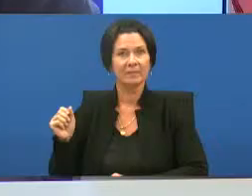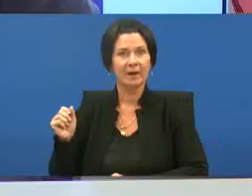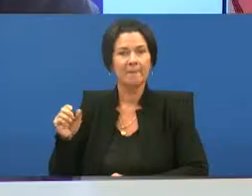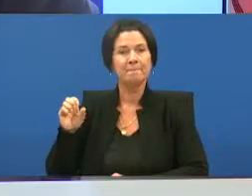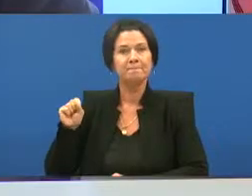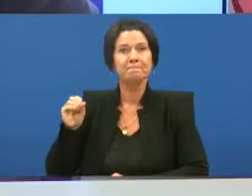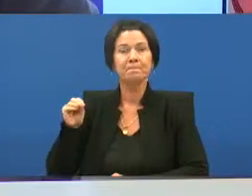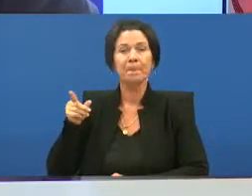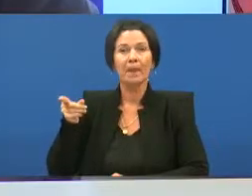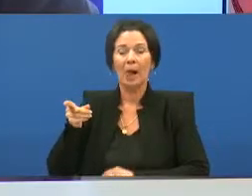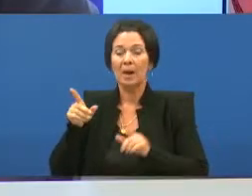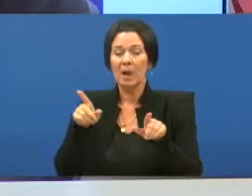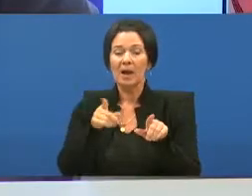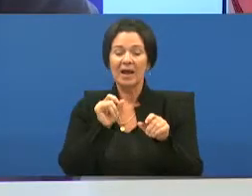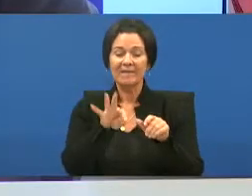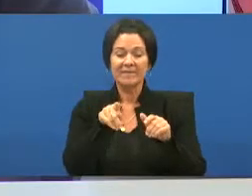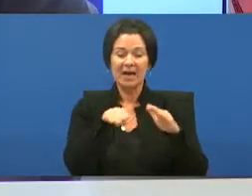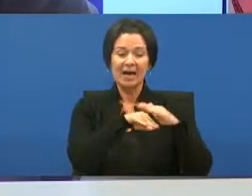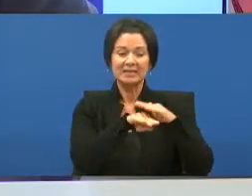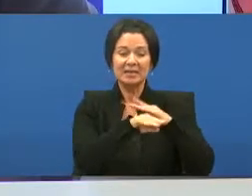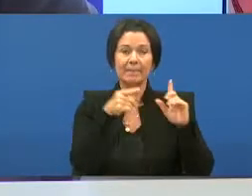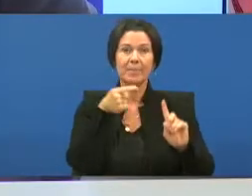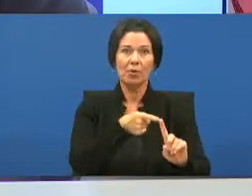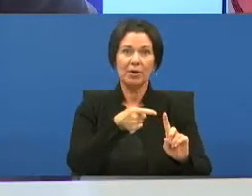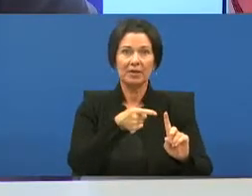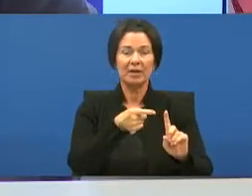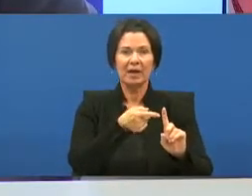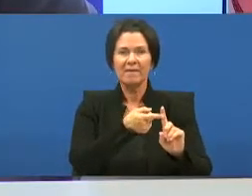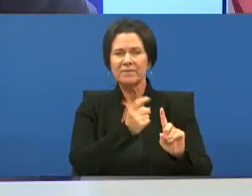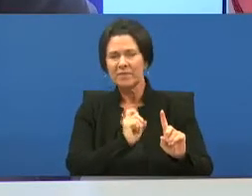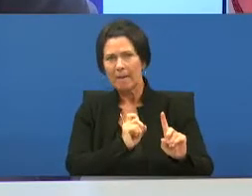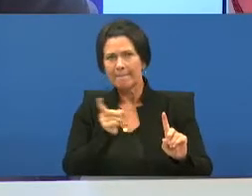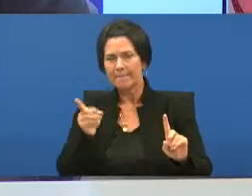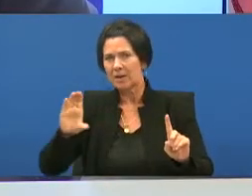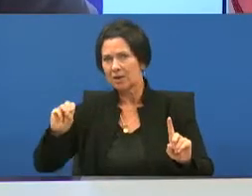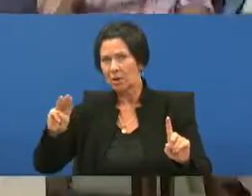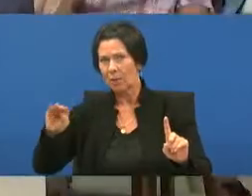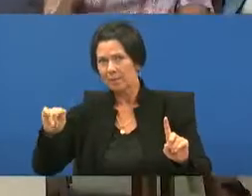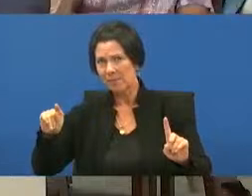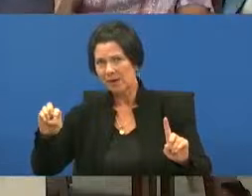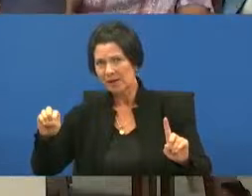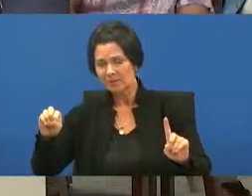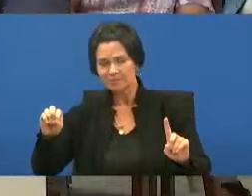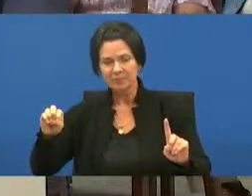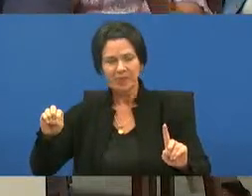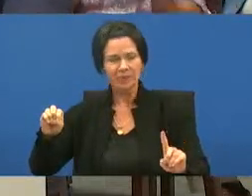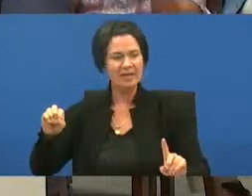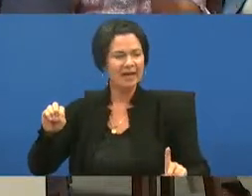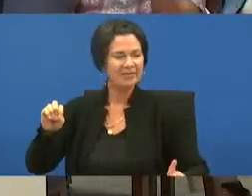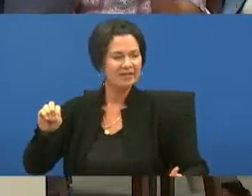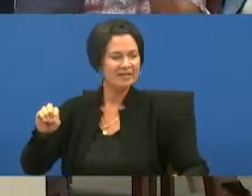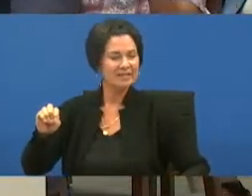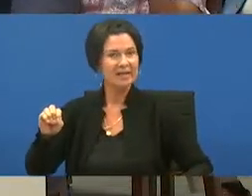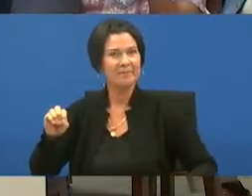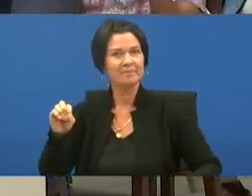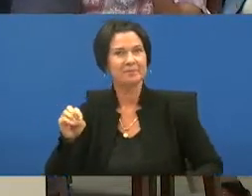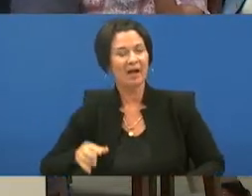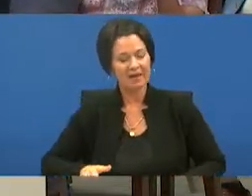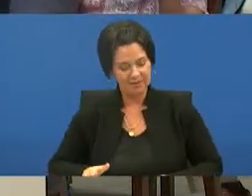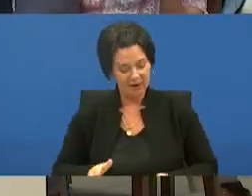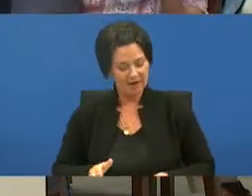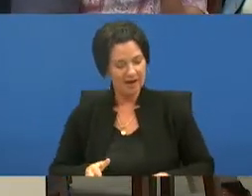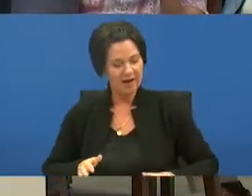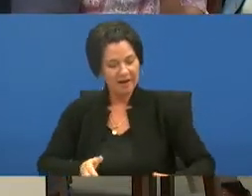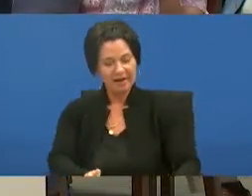access points for the subdivision coming from the southern end off of Comede? There is, I don't have it before me, but I believe there's